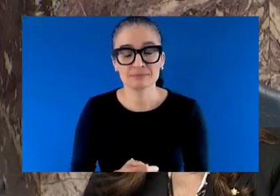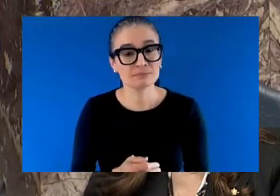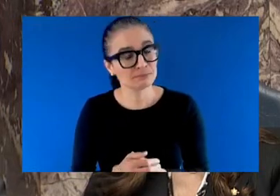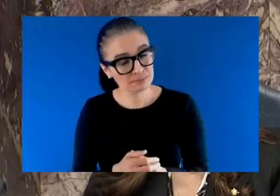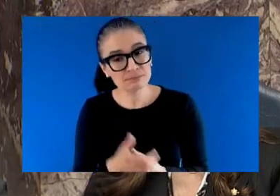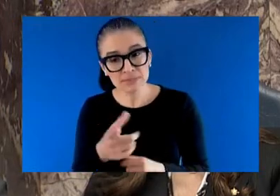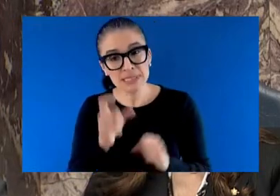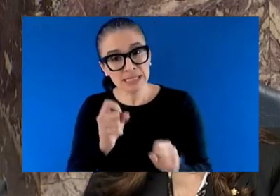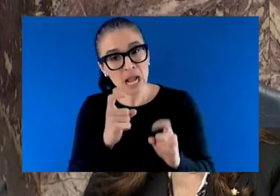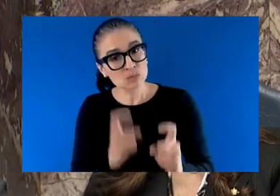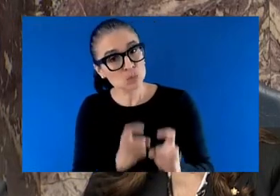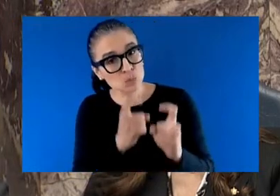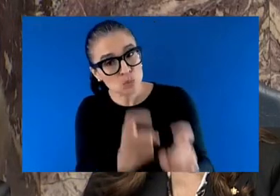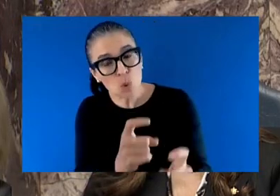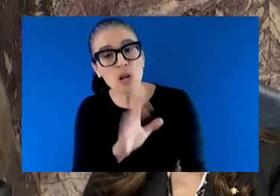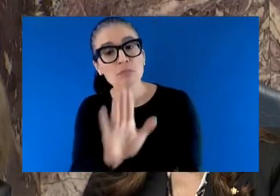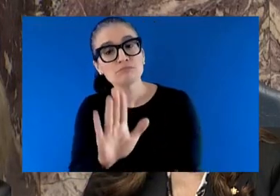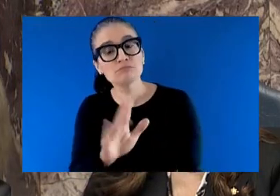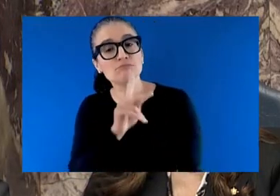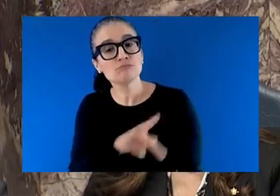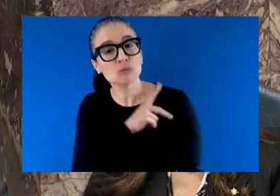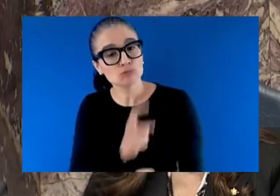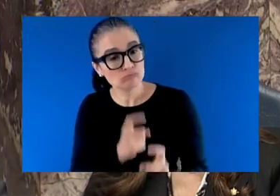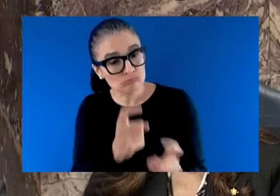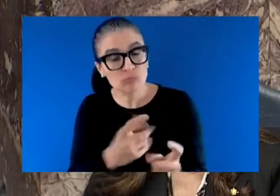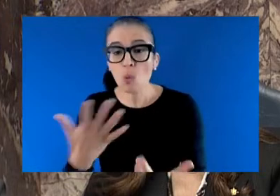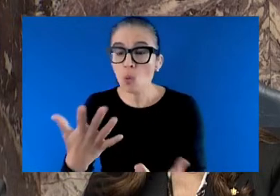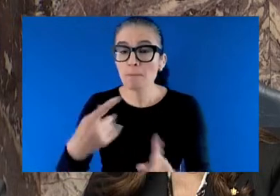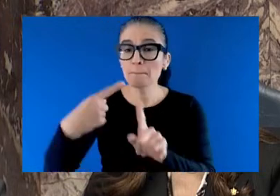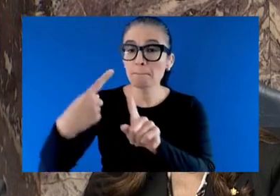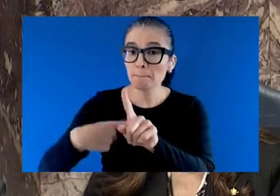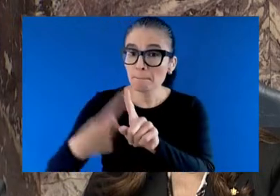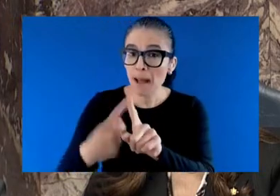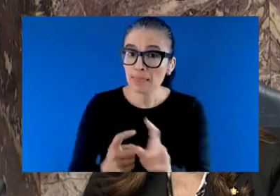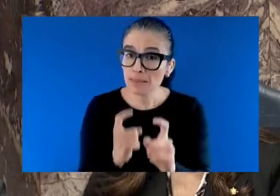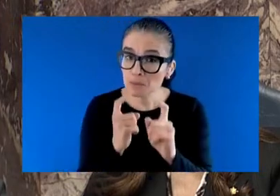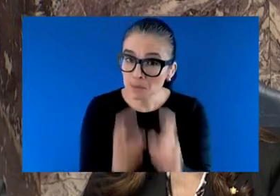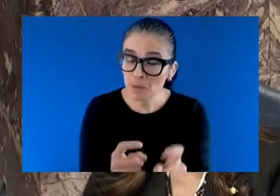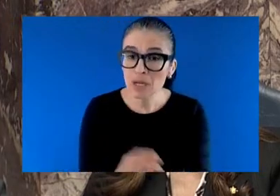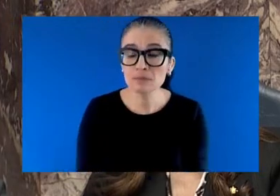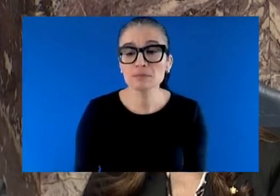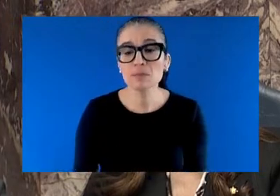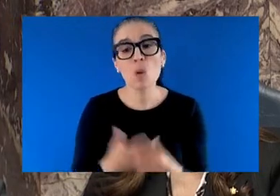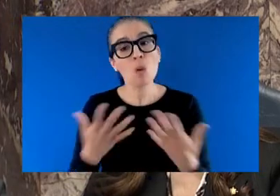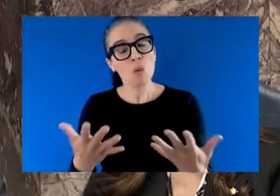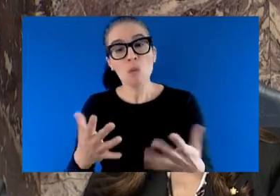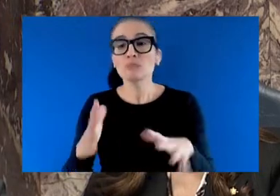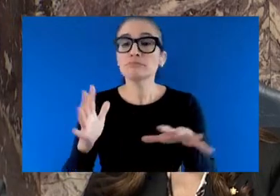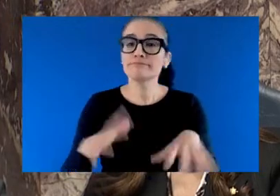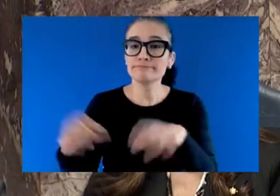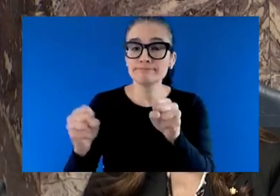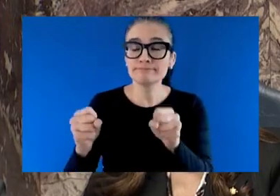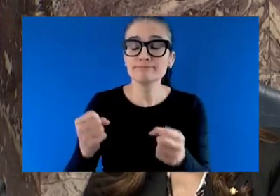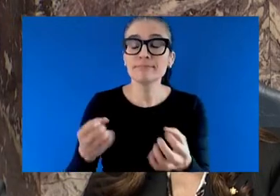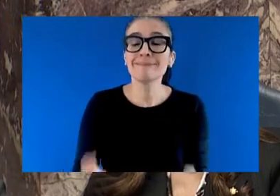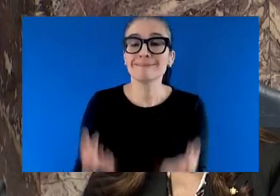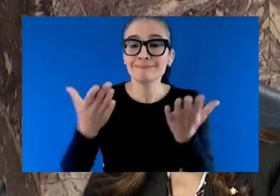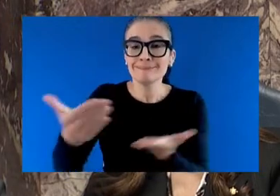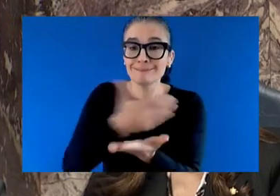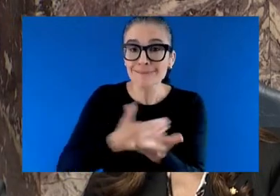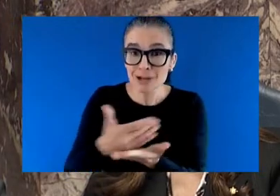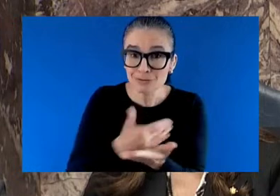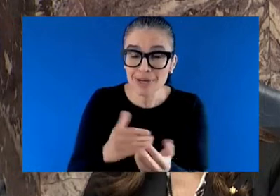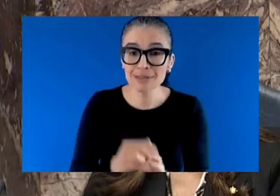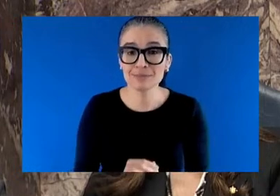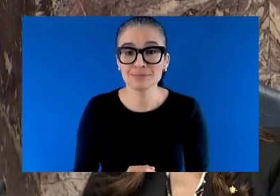gift in your will. As we know, there are members in this chamber who have faced their own battle with cancer, and all of us have